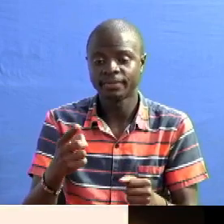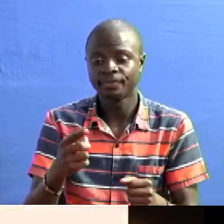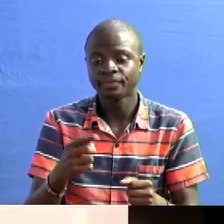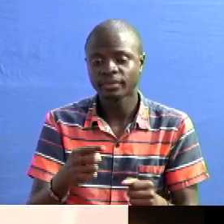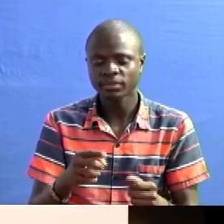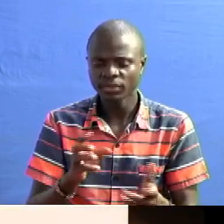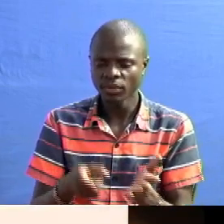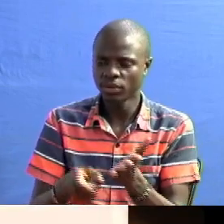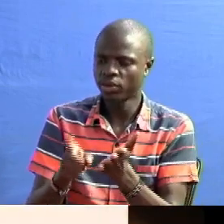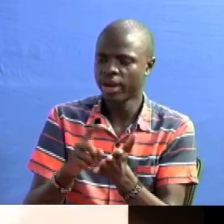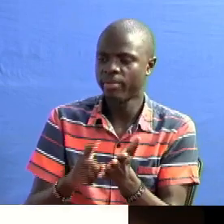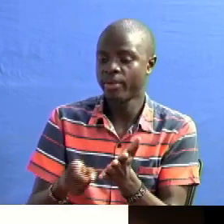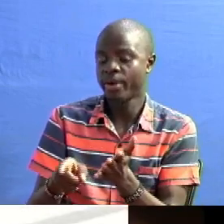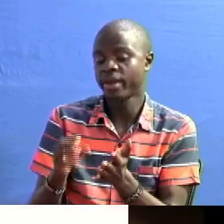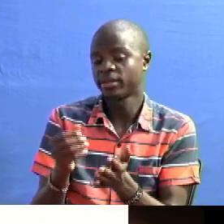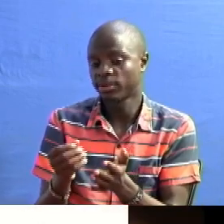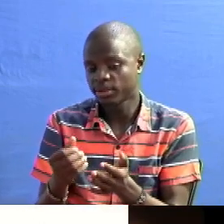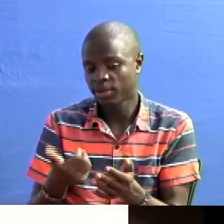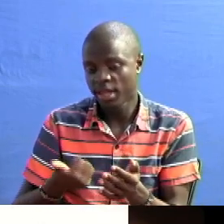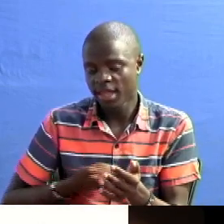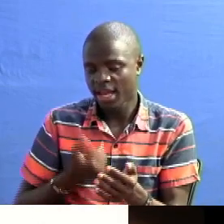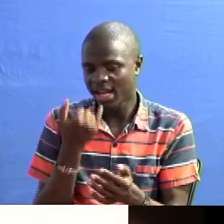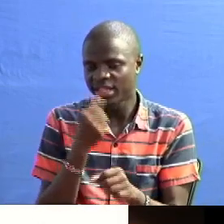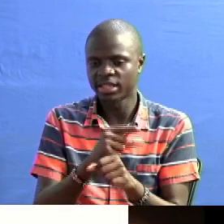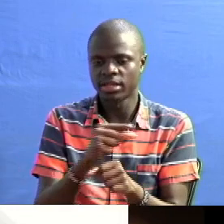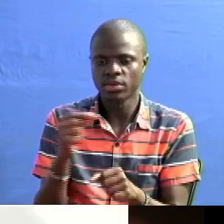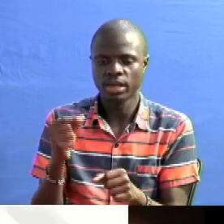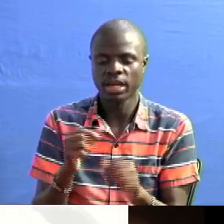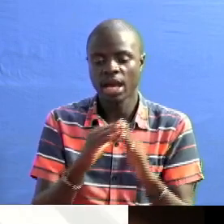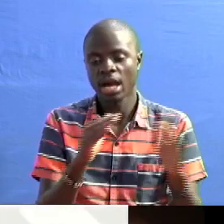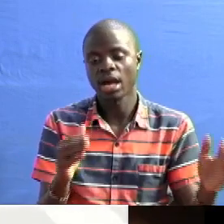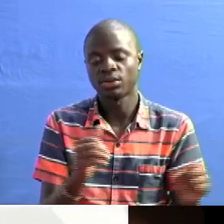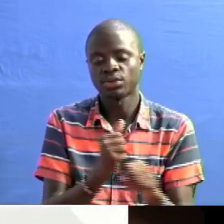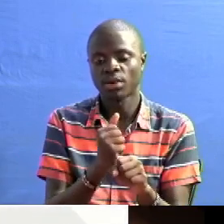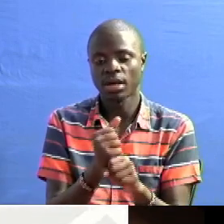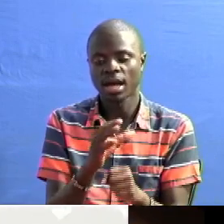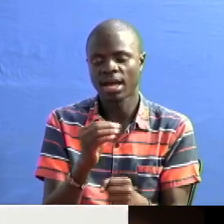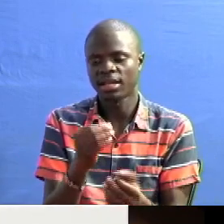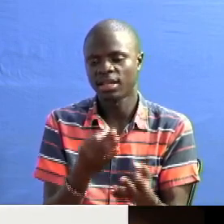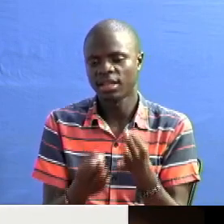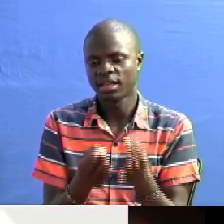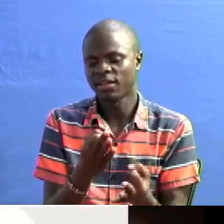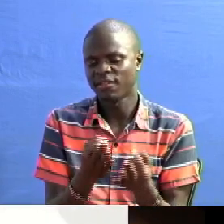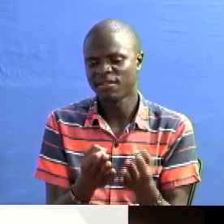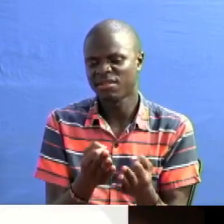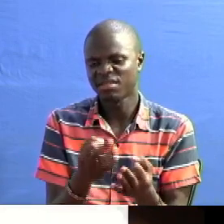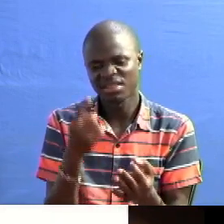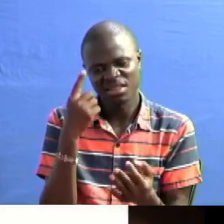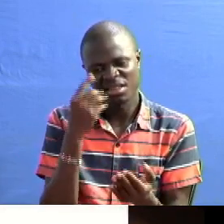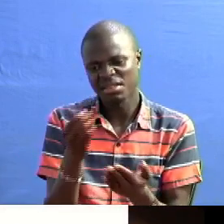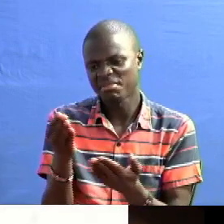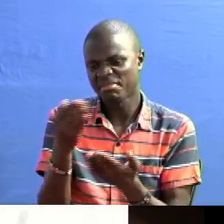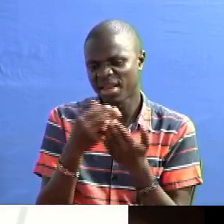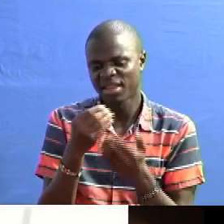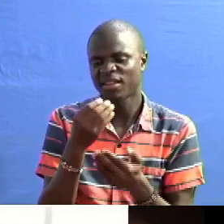pole tunachanga. Msichana anafanya tu kazi za nyumba. Akipata anatuma. Tunanunua chakula, hata kununua